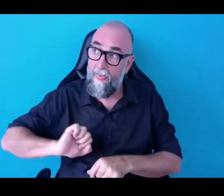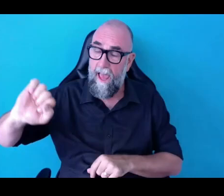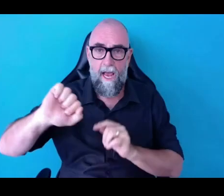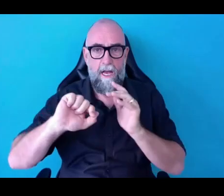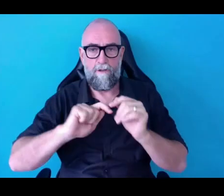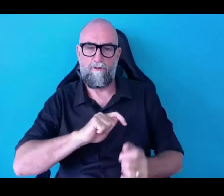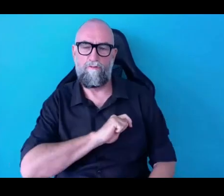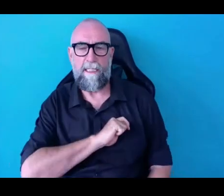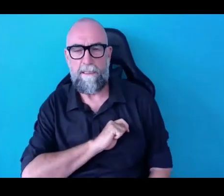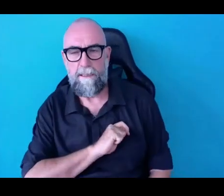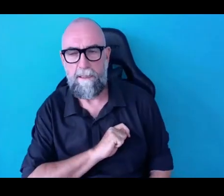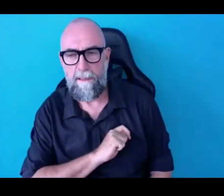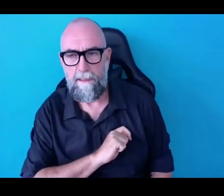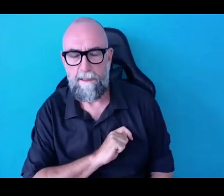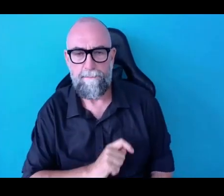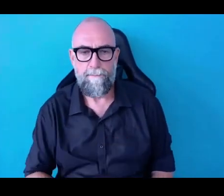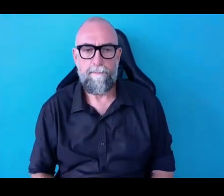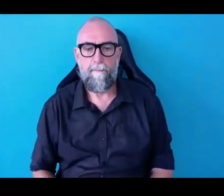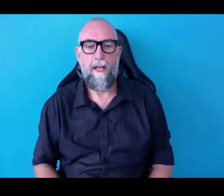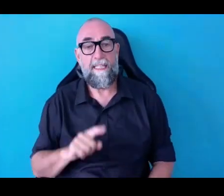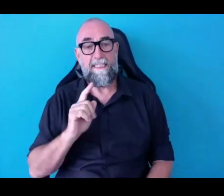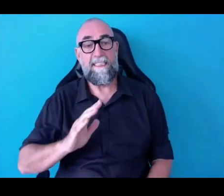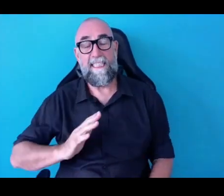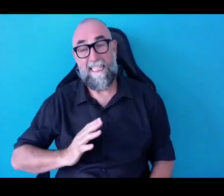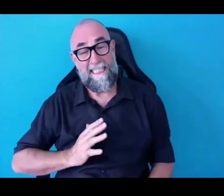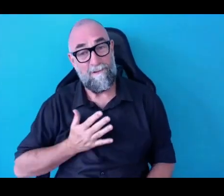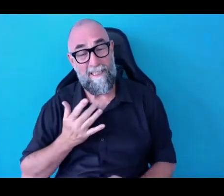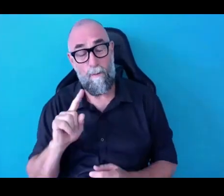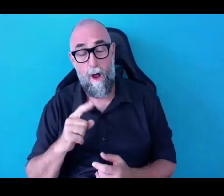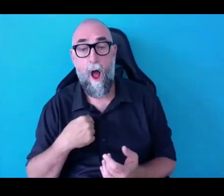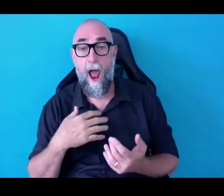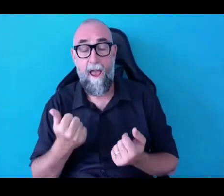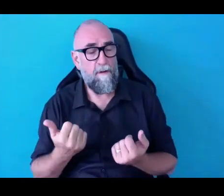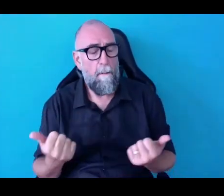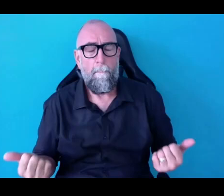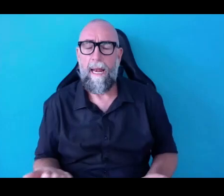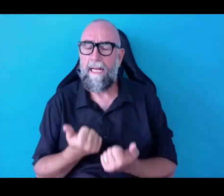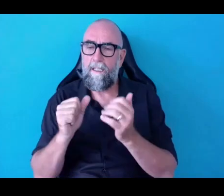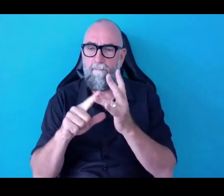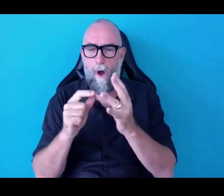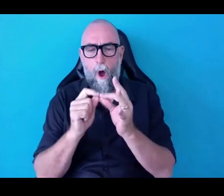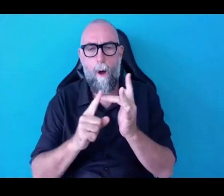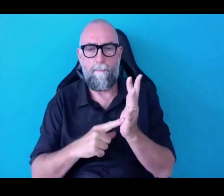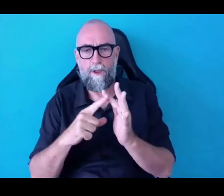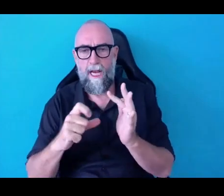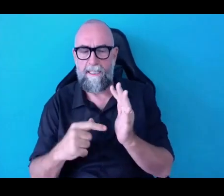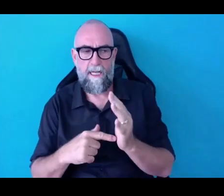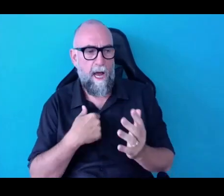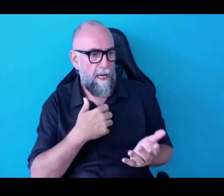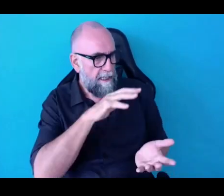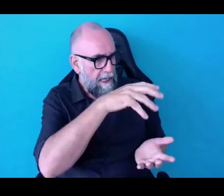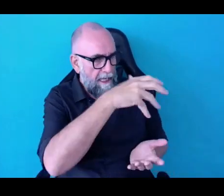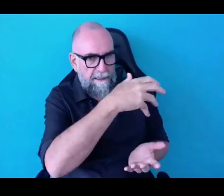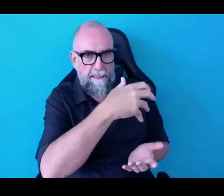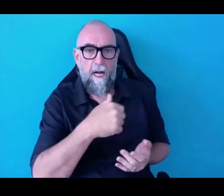So another kind of interesting part of my story is the use of collected objects. In my early childhood, when I was around 6 or 7, I started